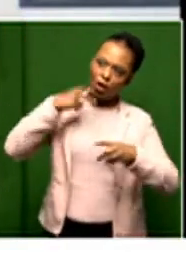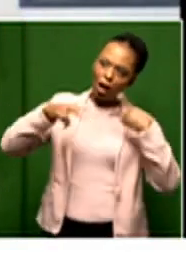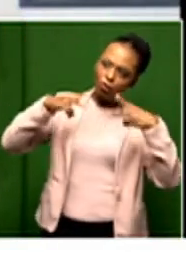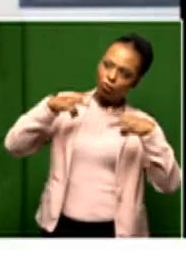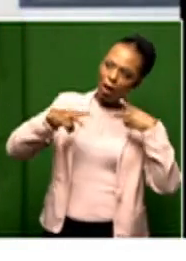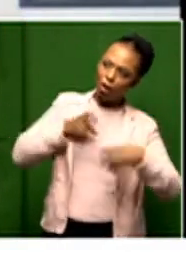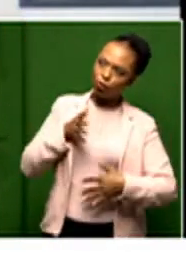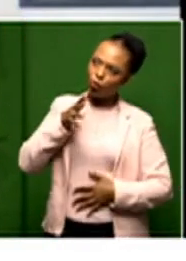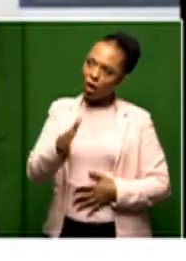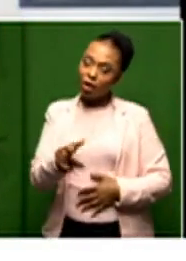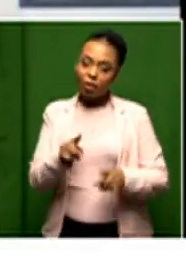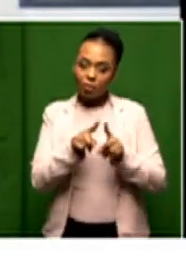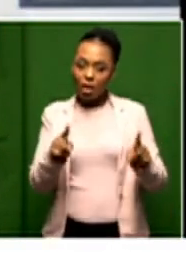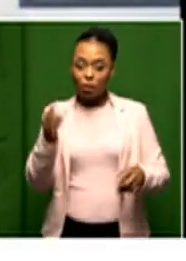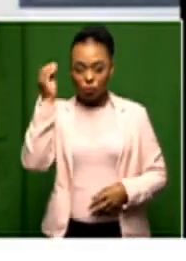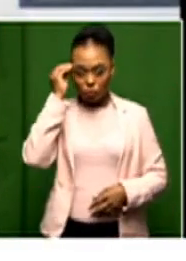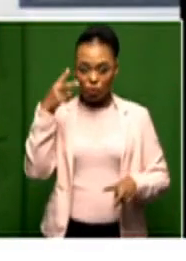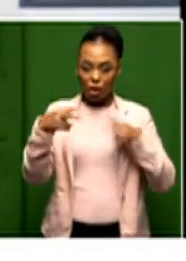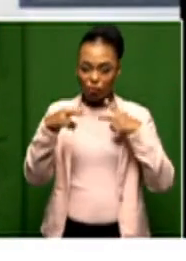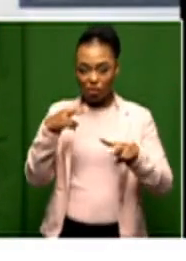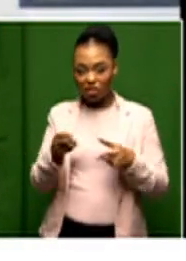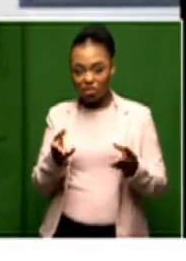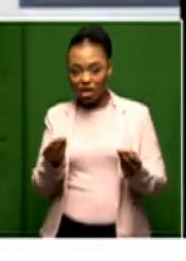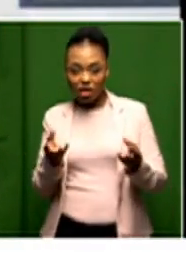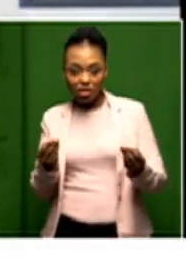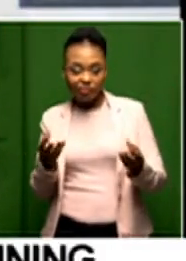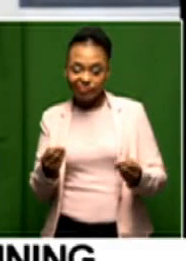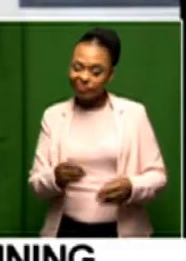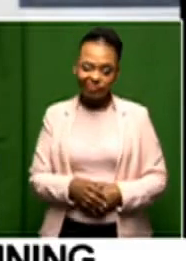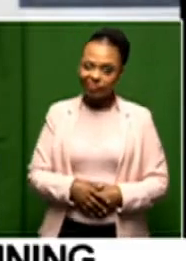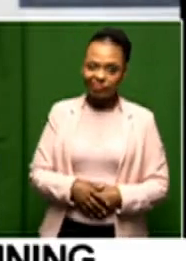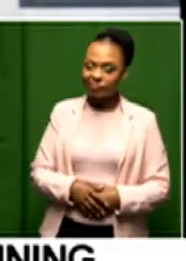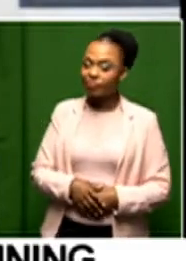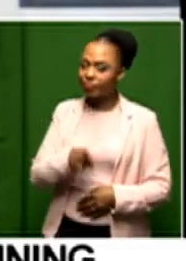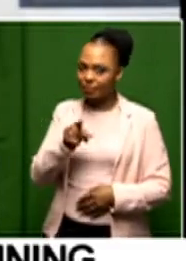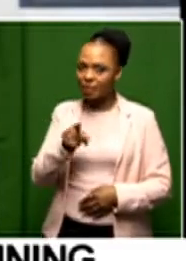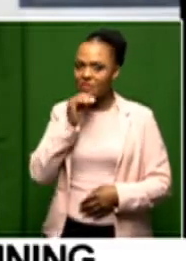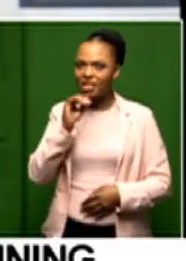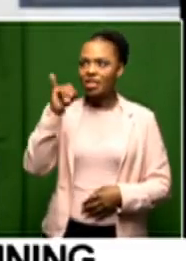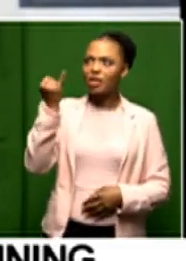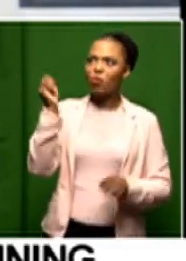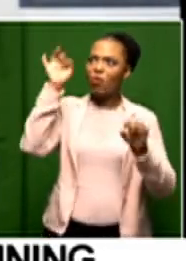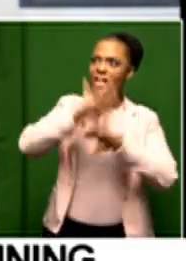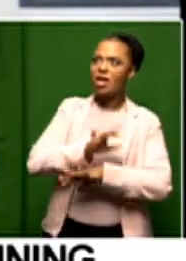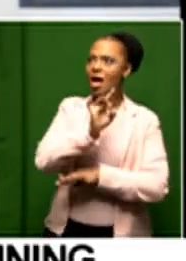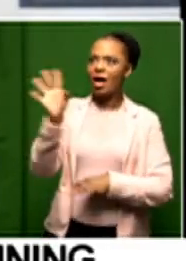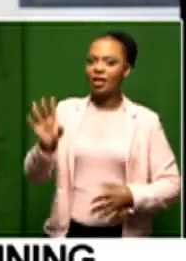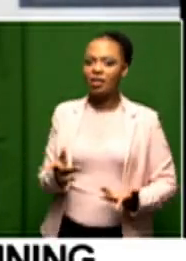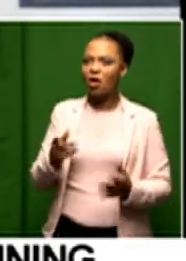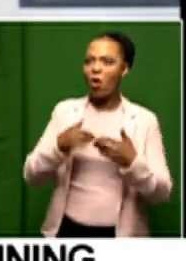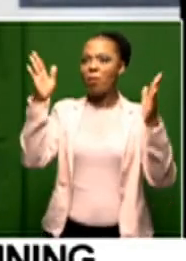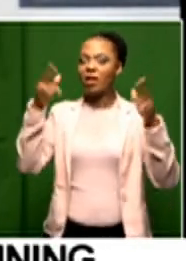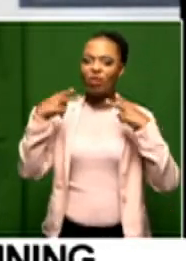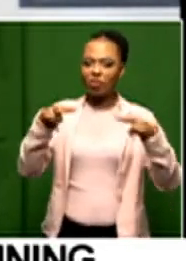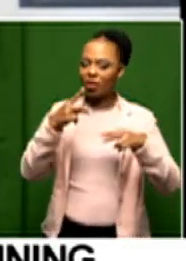everyone knows that a restaurant is no small feat. It's not something you can wake up and open overnight. So we have been planning to have this restaurant for a very